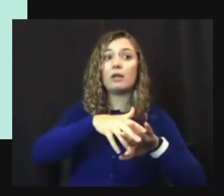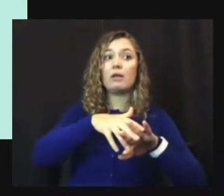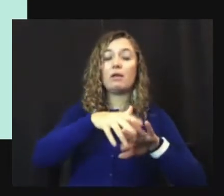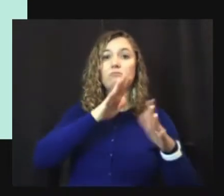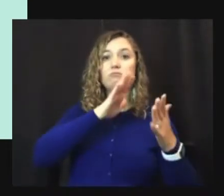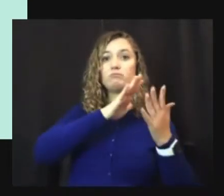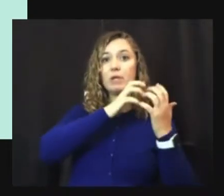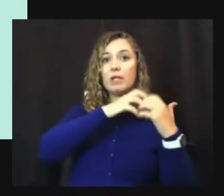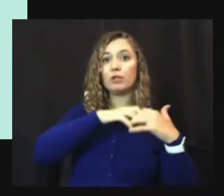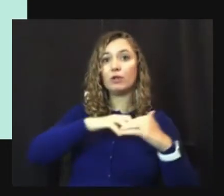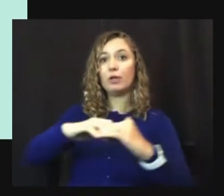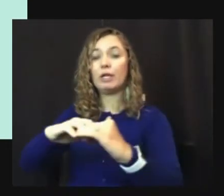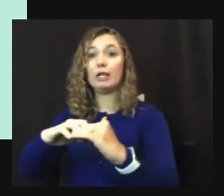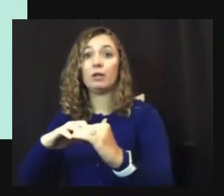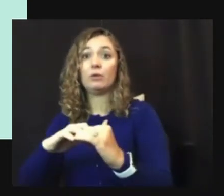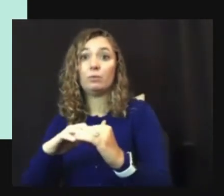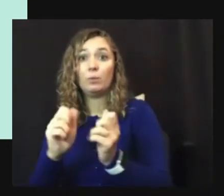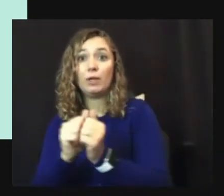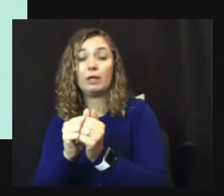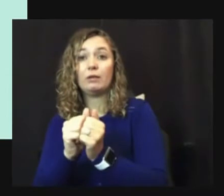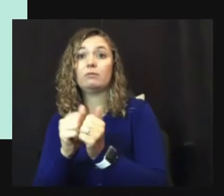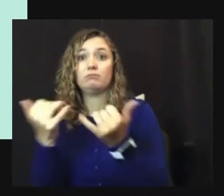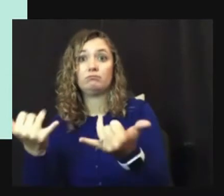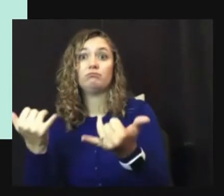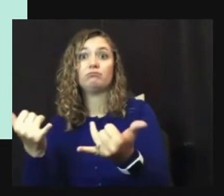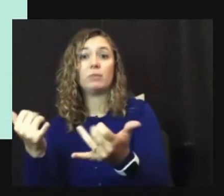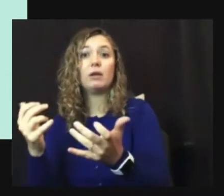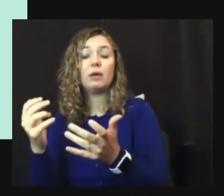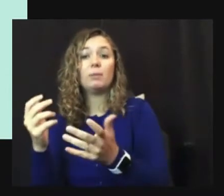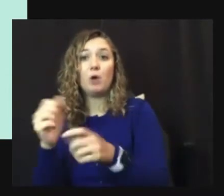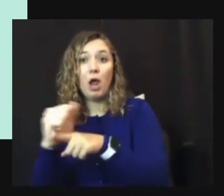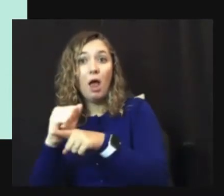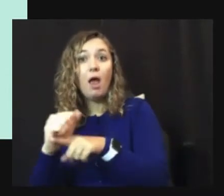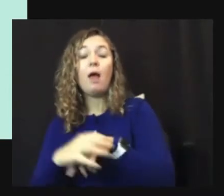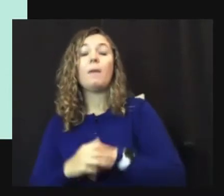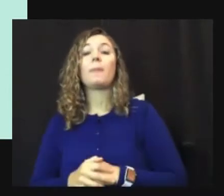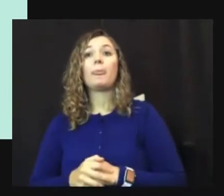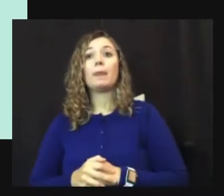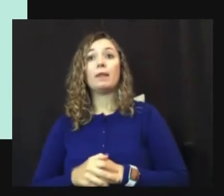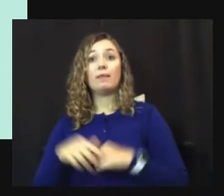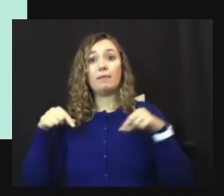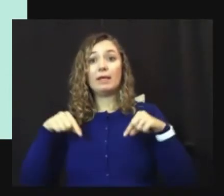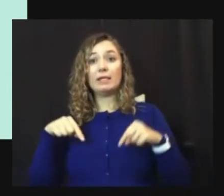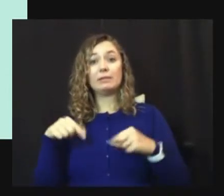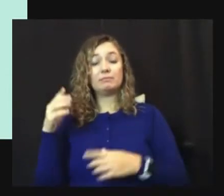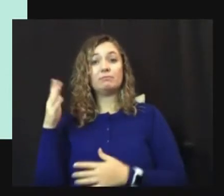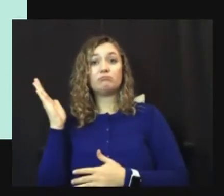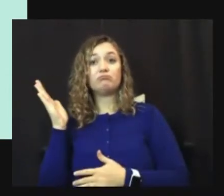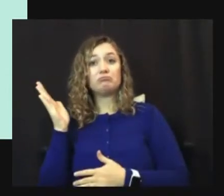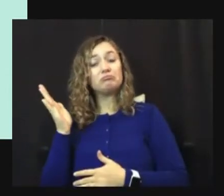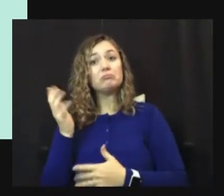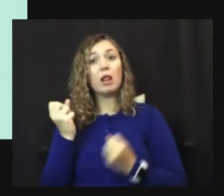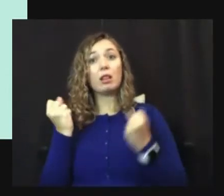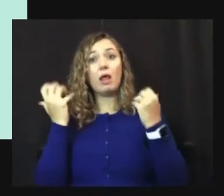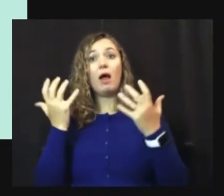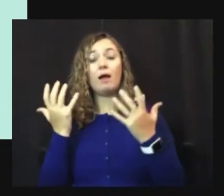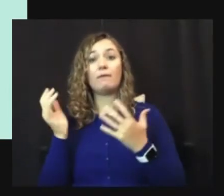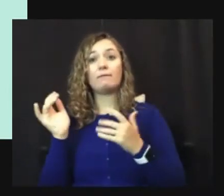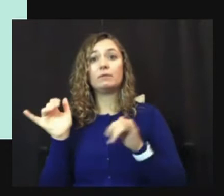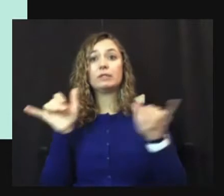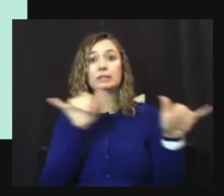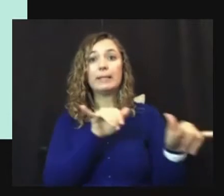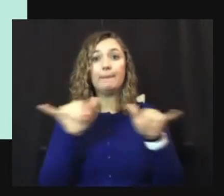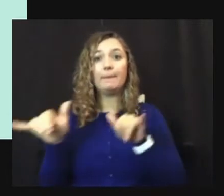into your practice. And this presentation has a lot of the same lines. It's